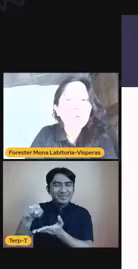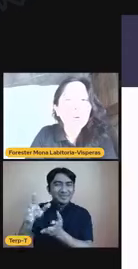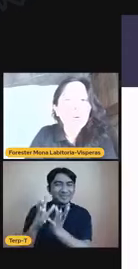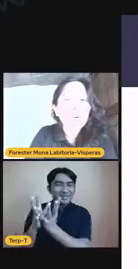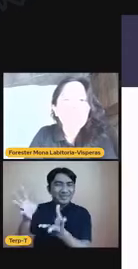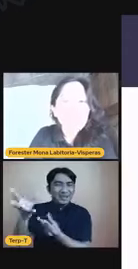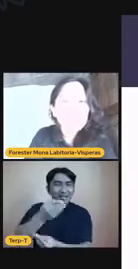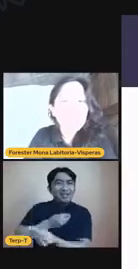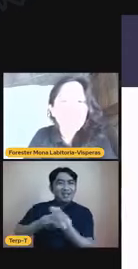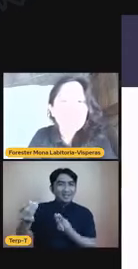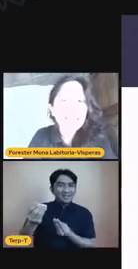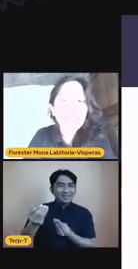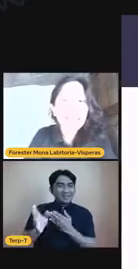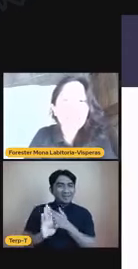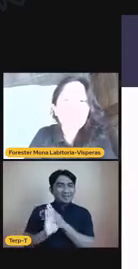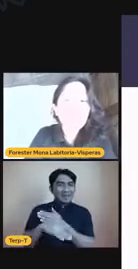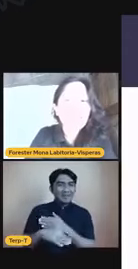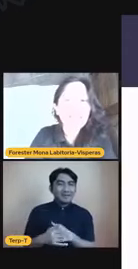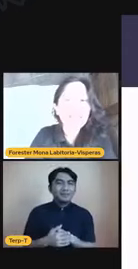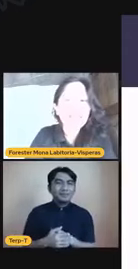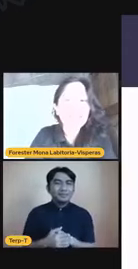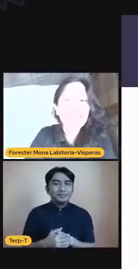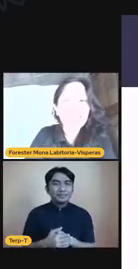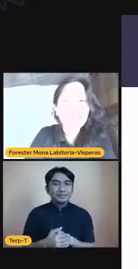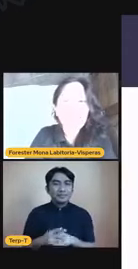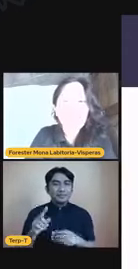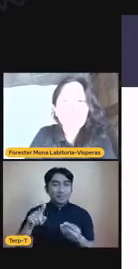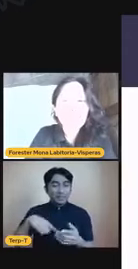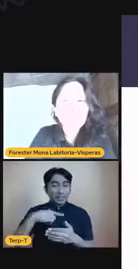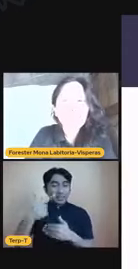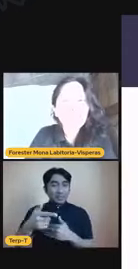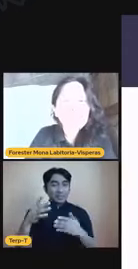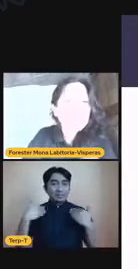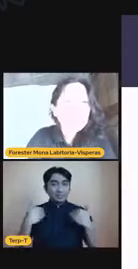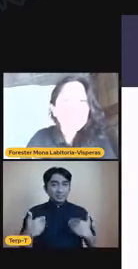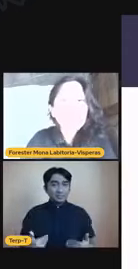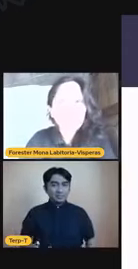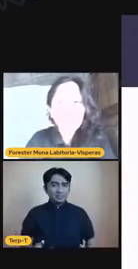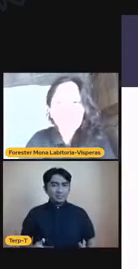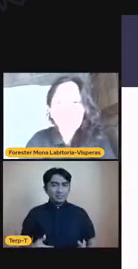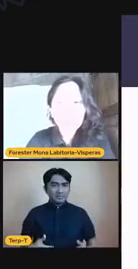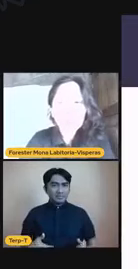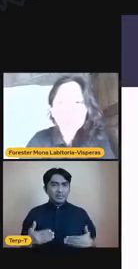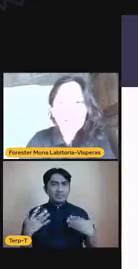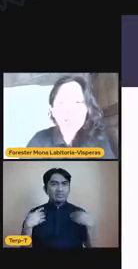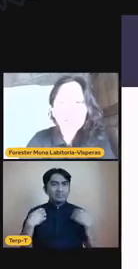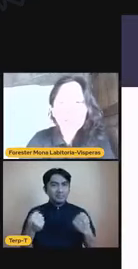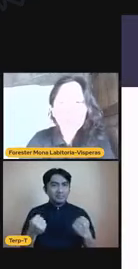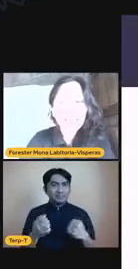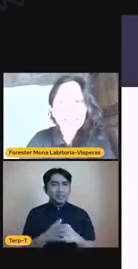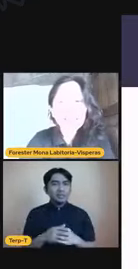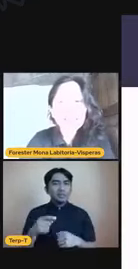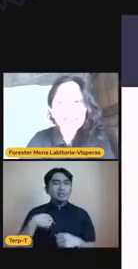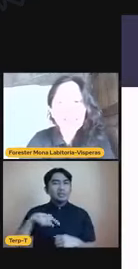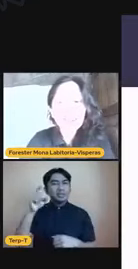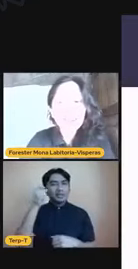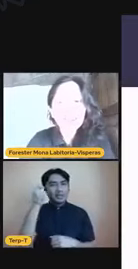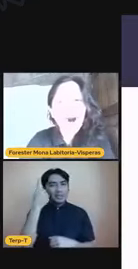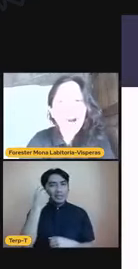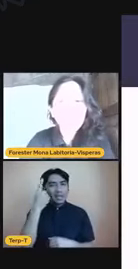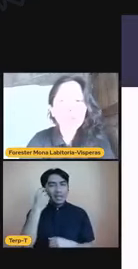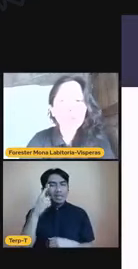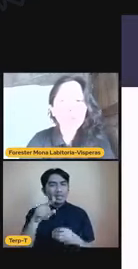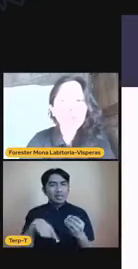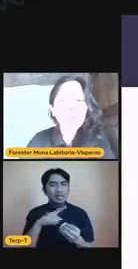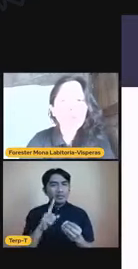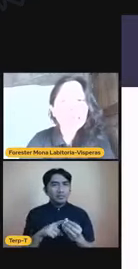So, next is physical wellness. So, this is easy enough to understand, but I understand also